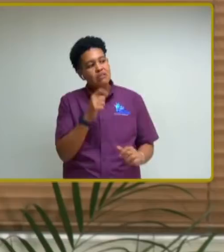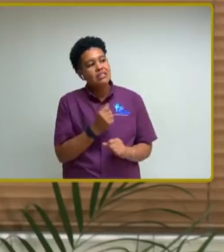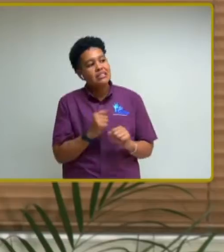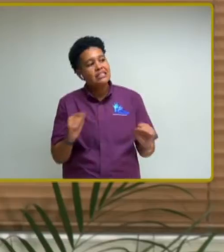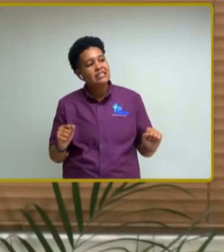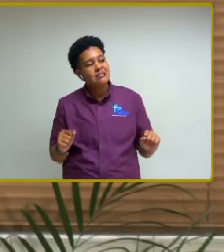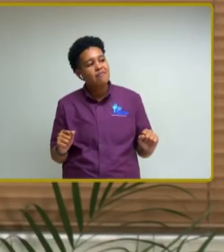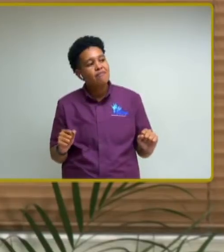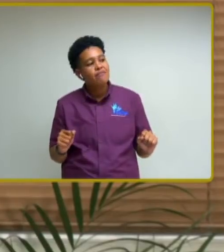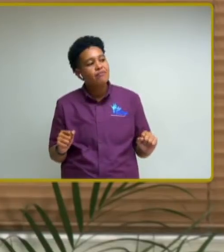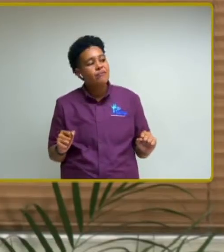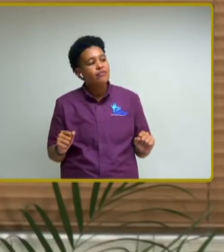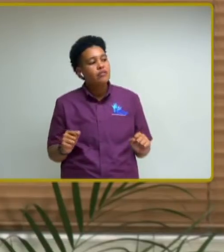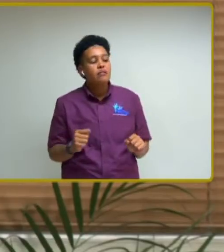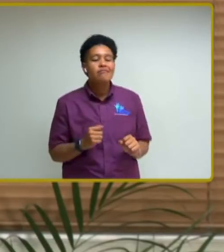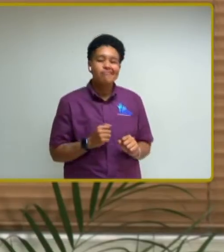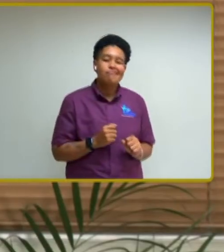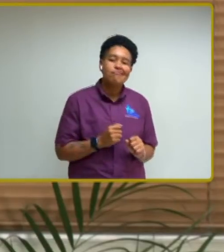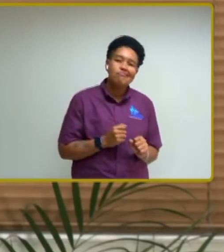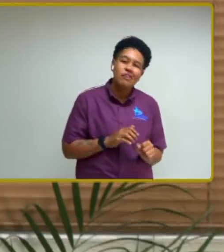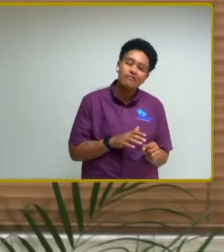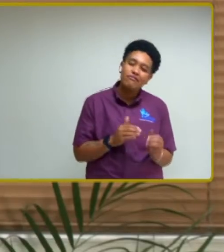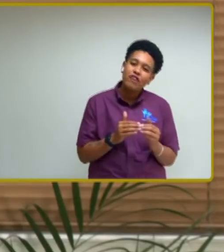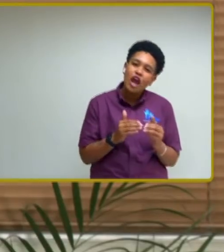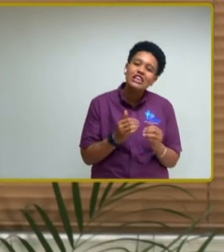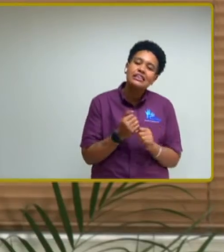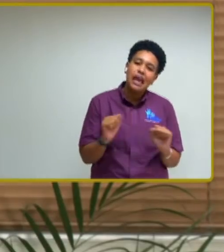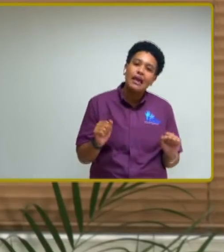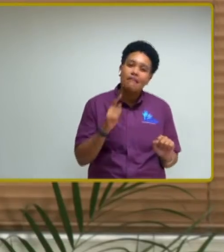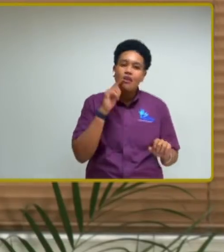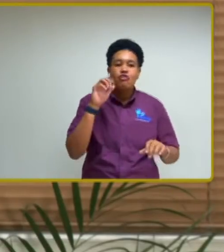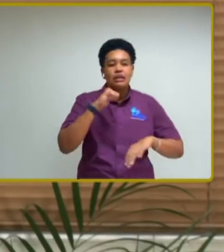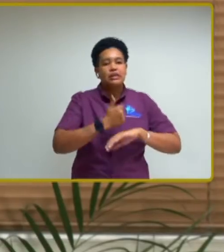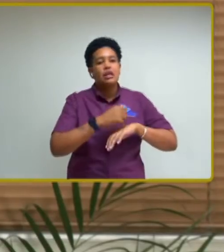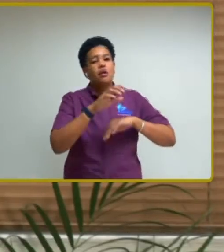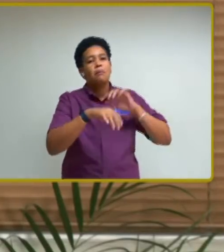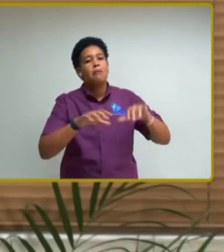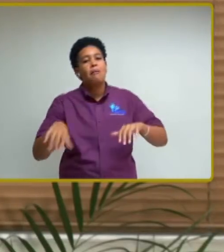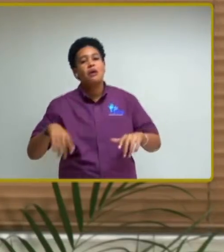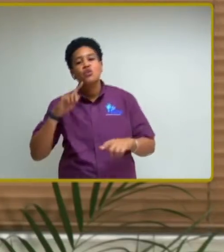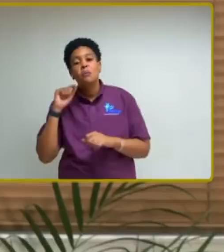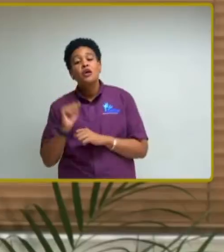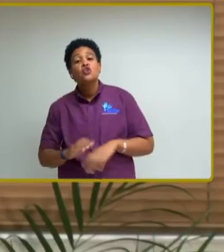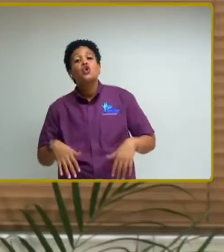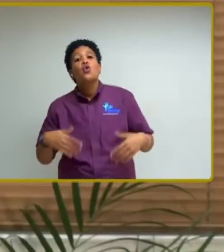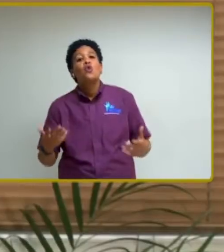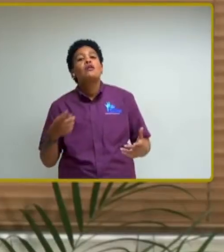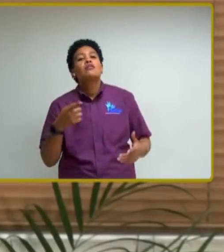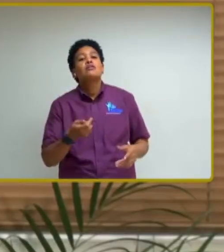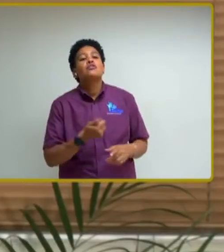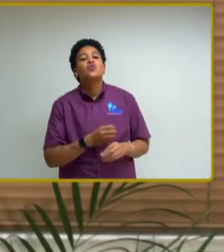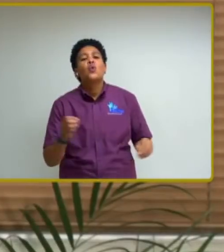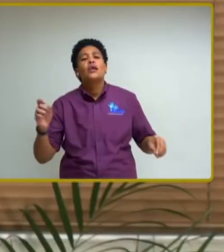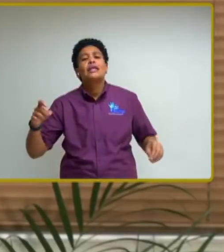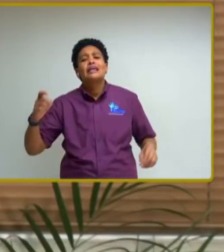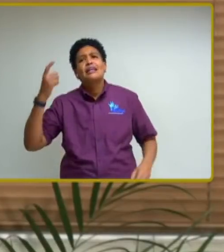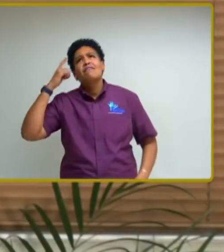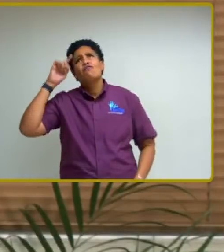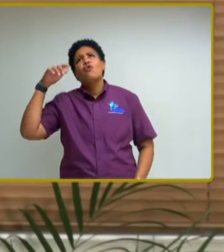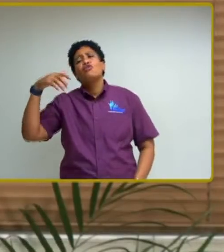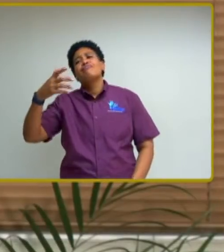or relatively safe, and it's being laid out to ensure that there is no need